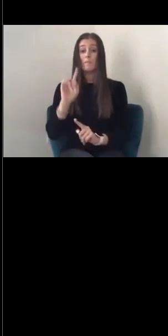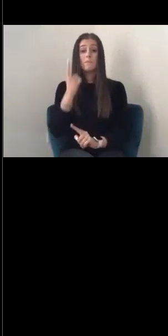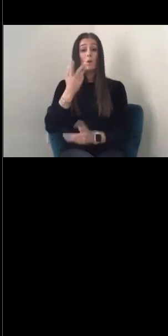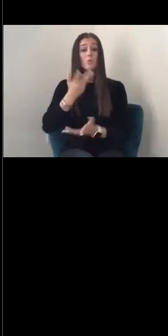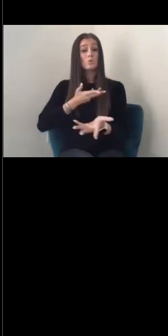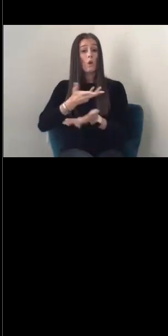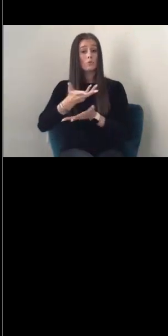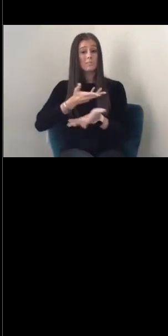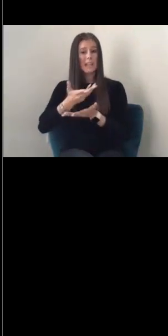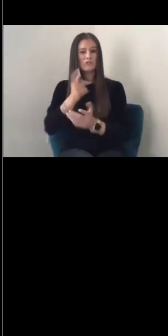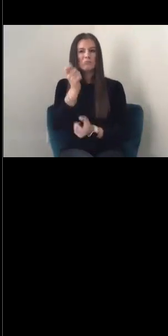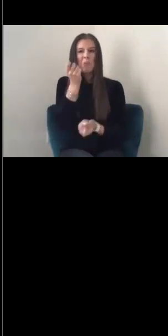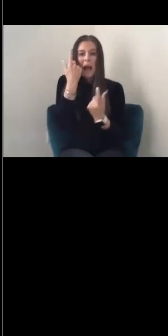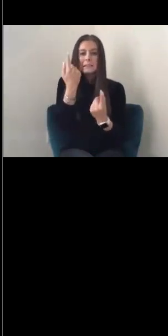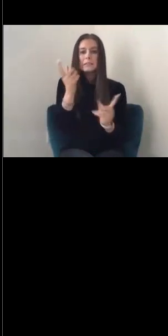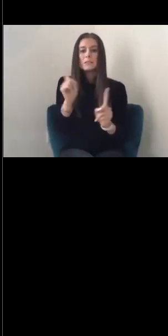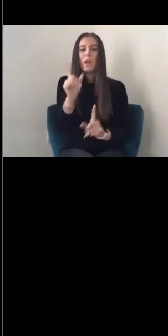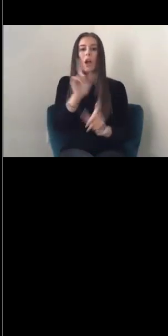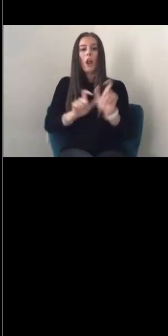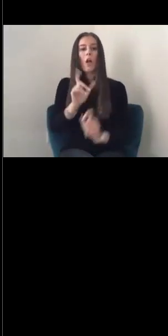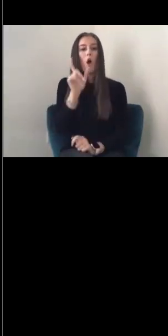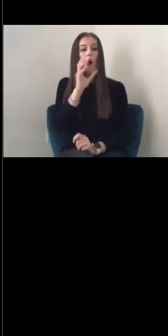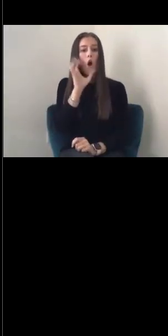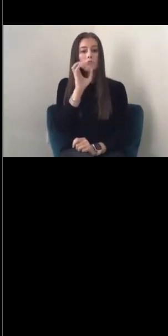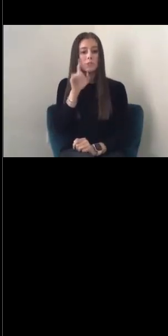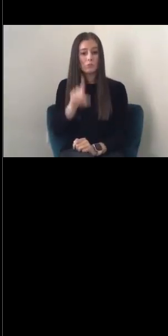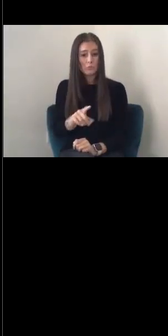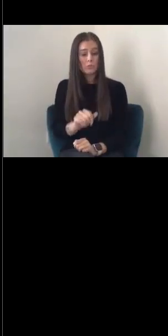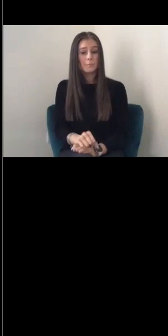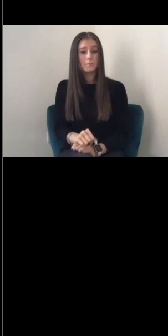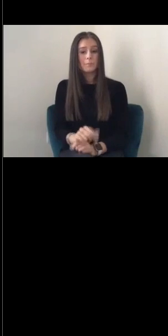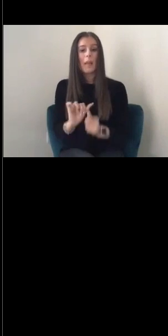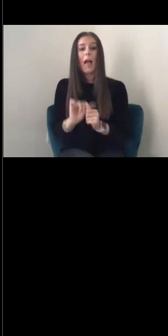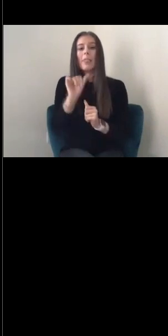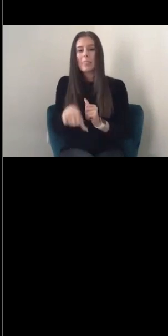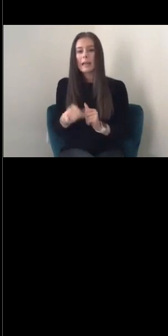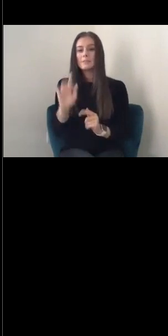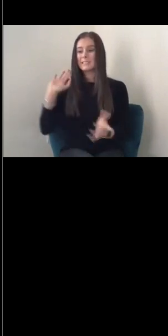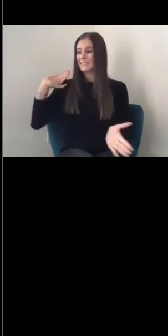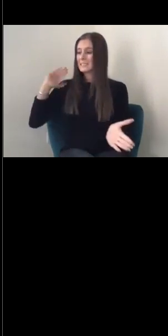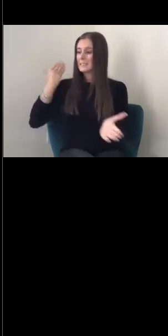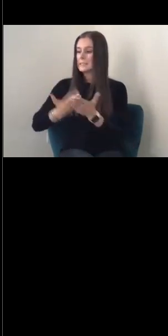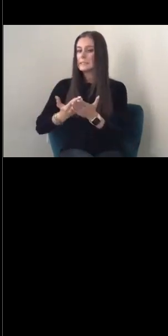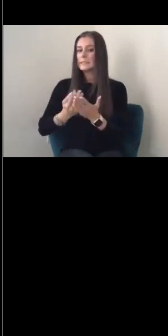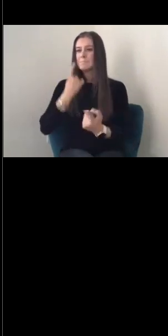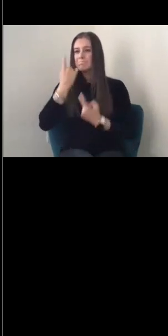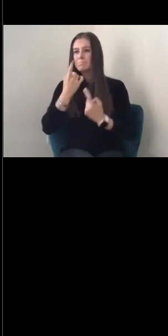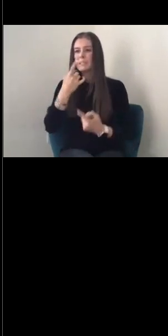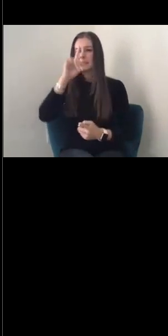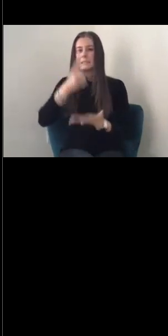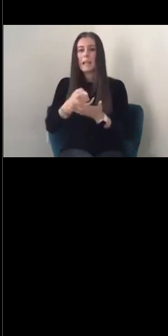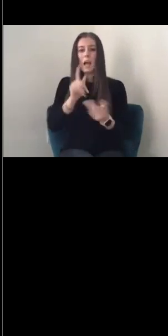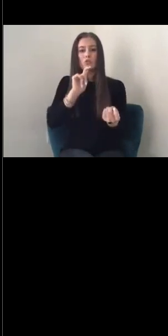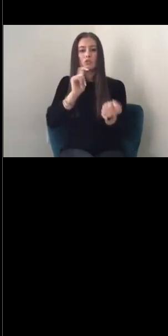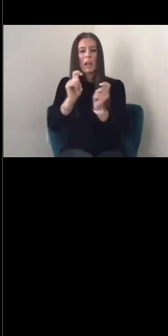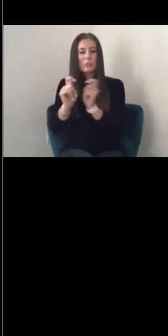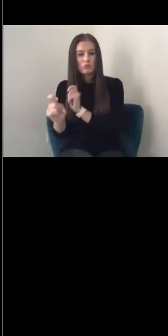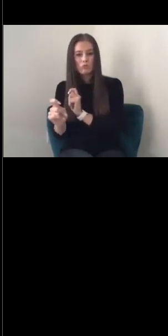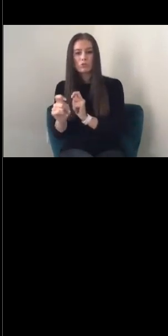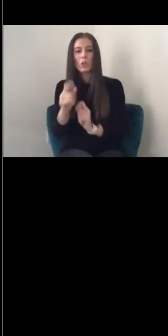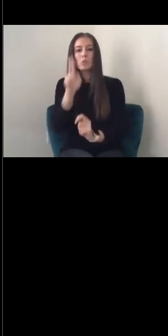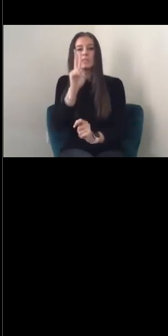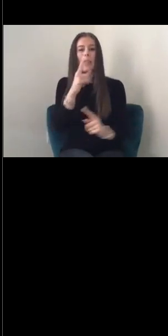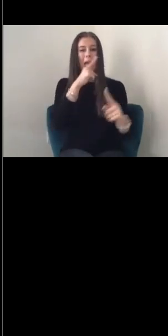in orange. You can also see where we've made refinements indicated by the dotted